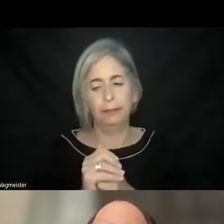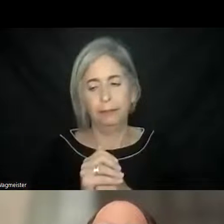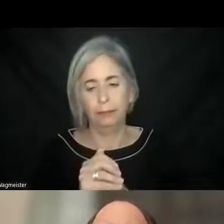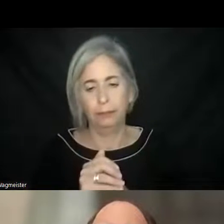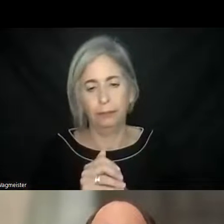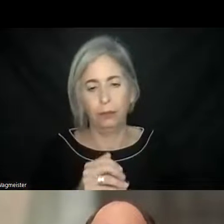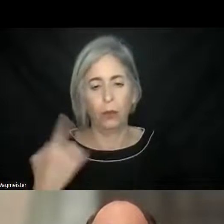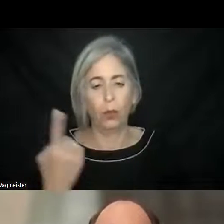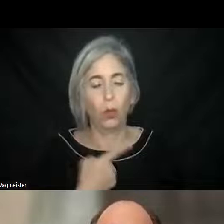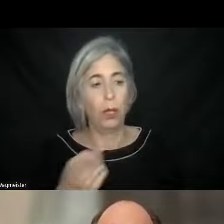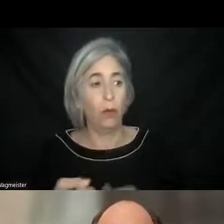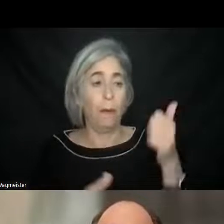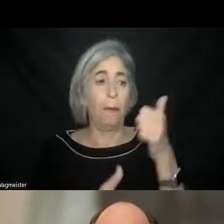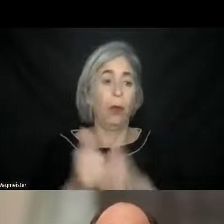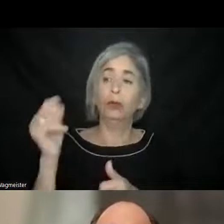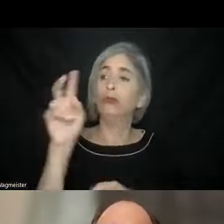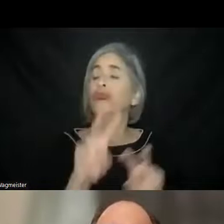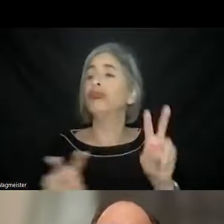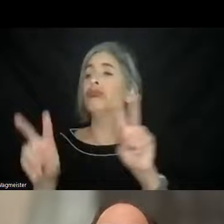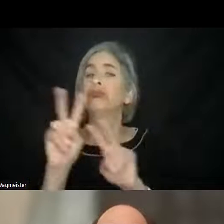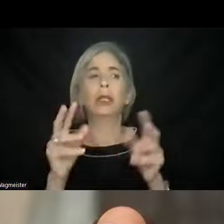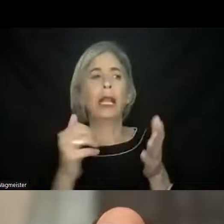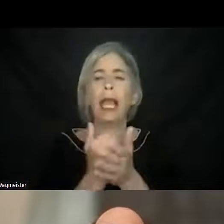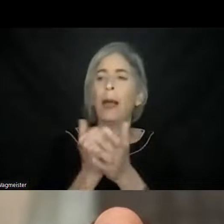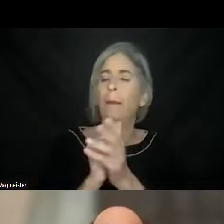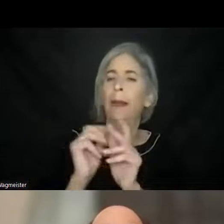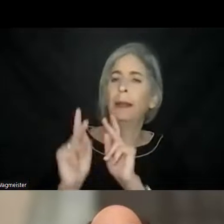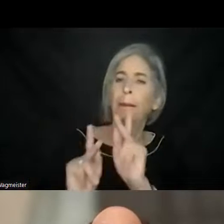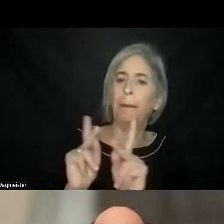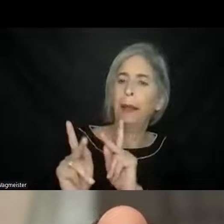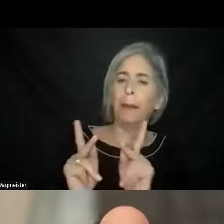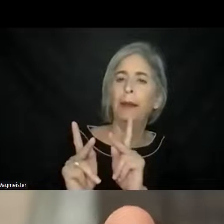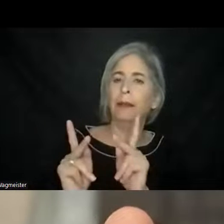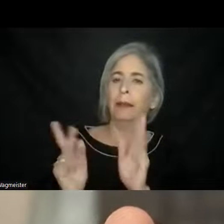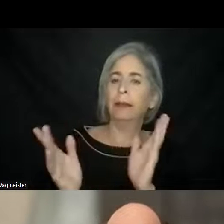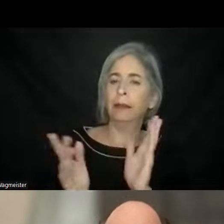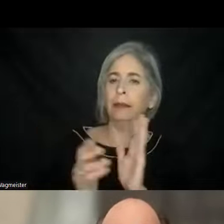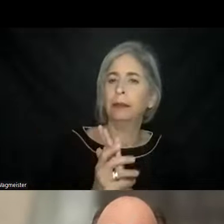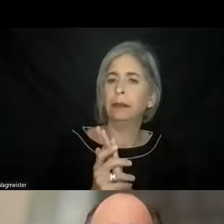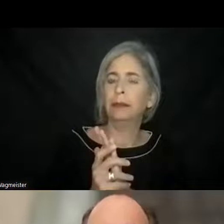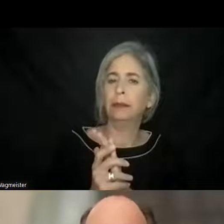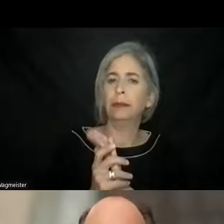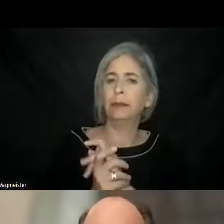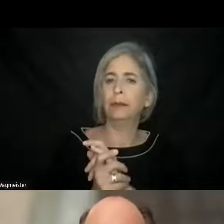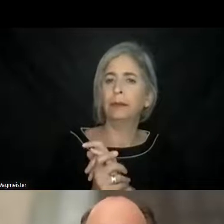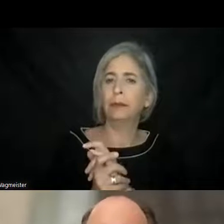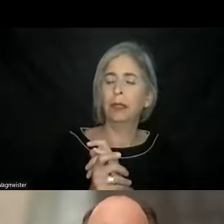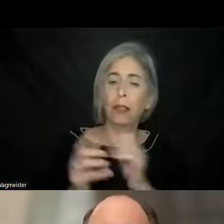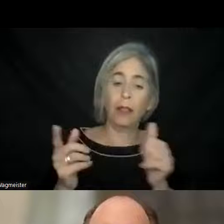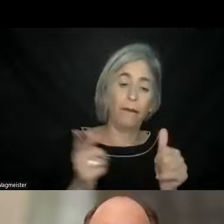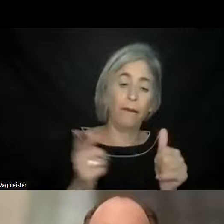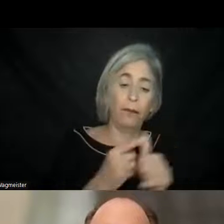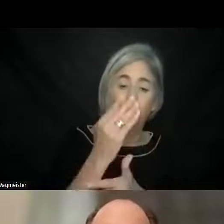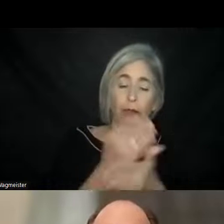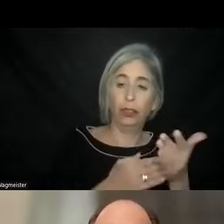We were mostly exploring ways of helping people. I mean, taking into account what happened at the first version of the toolkit that we